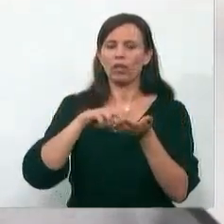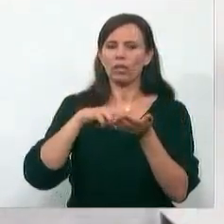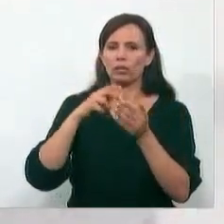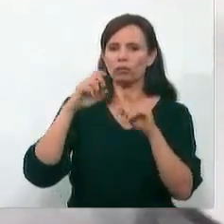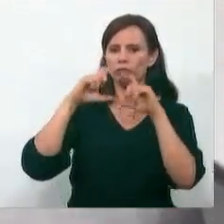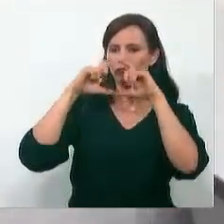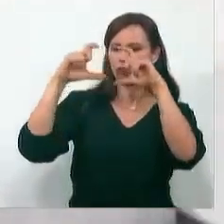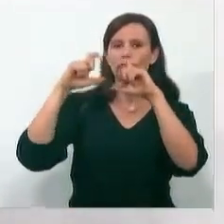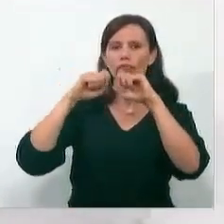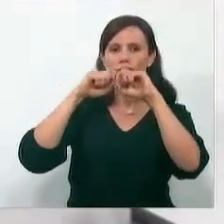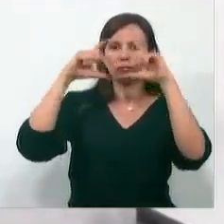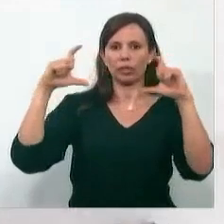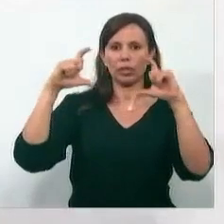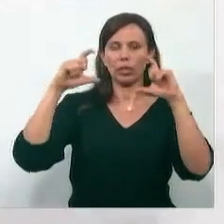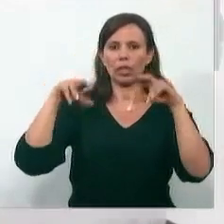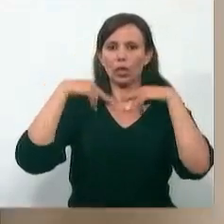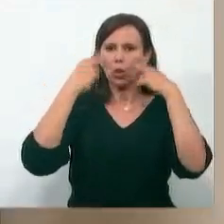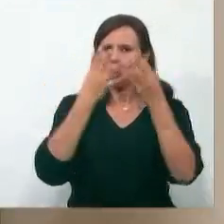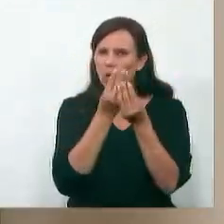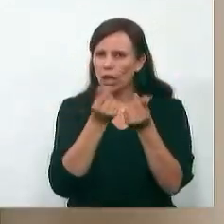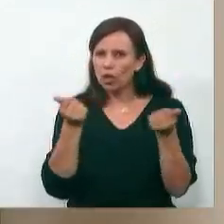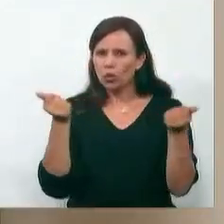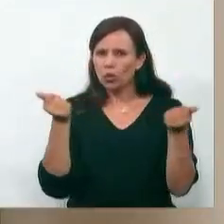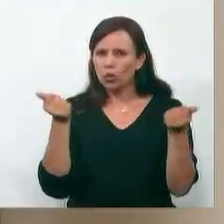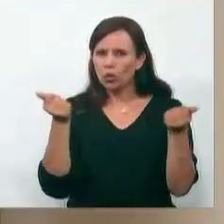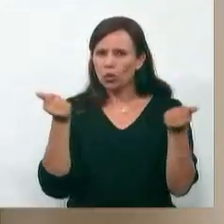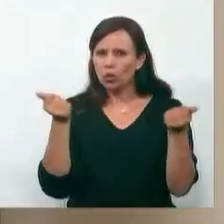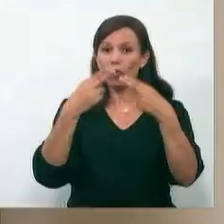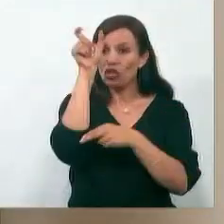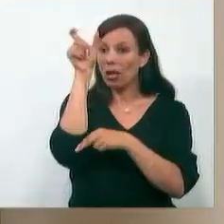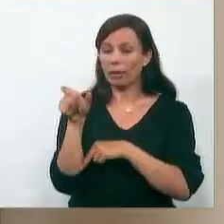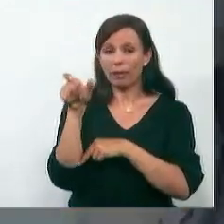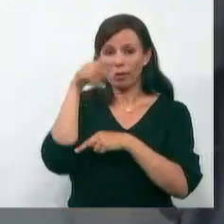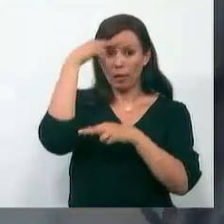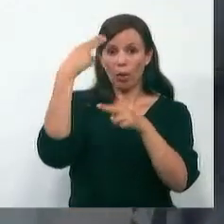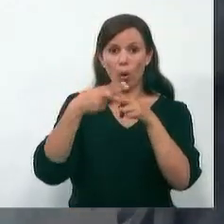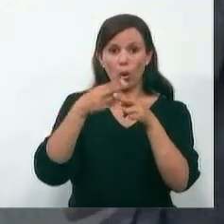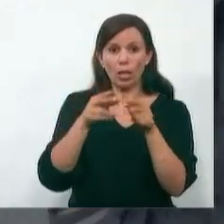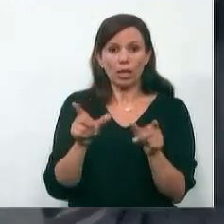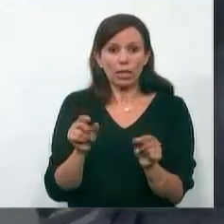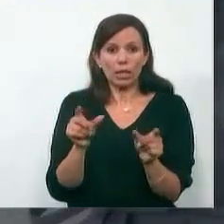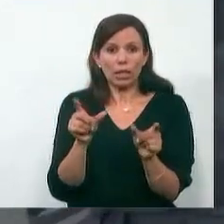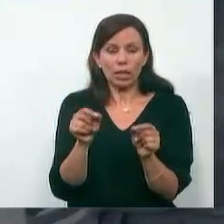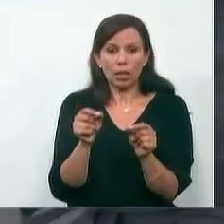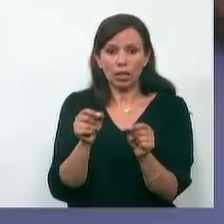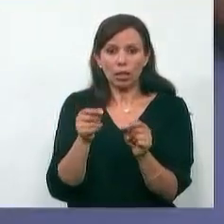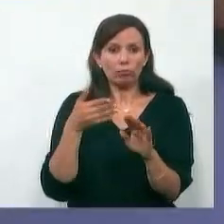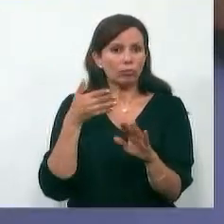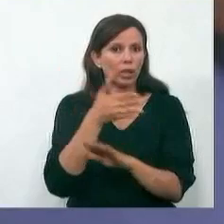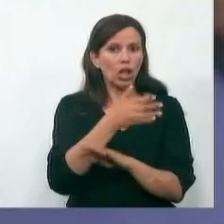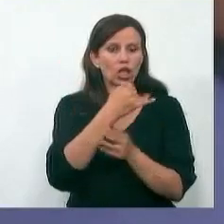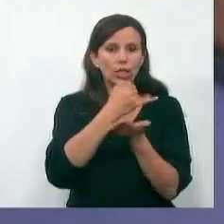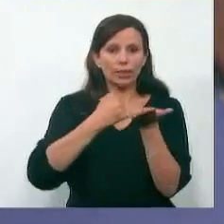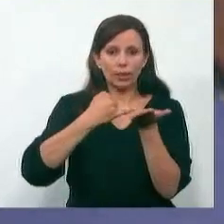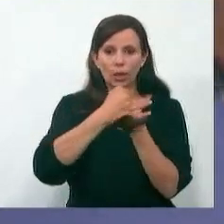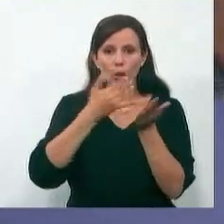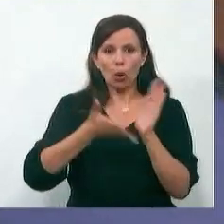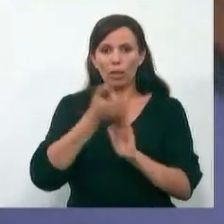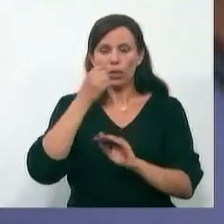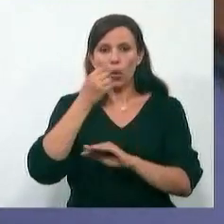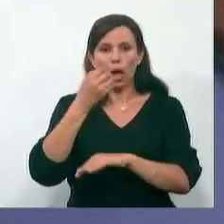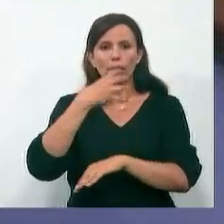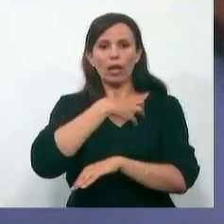very suspicious results. It was a response profile of a person with cancer. He went to surgery, the